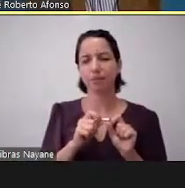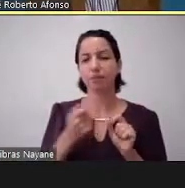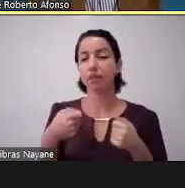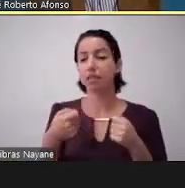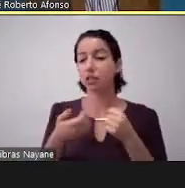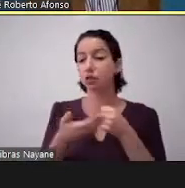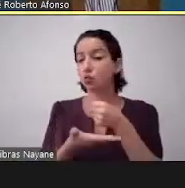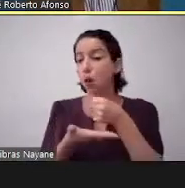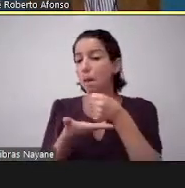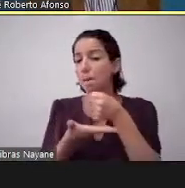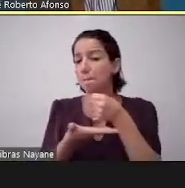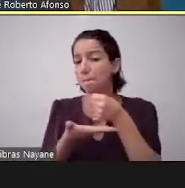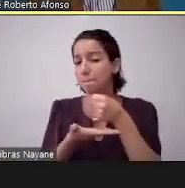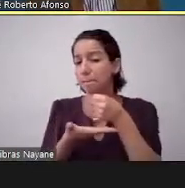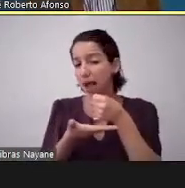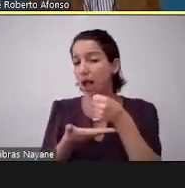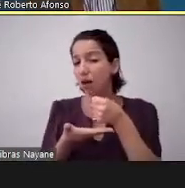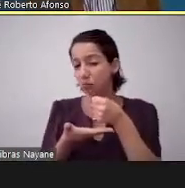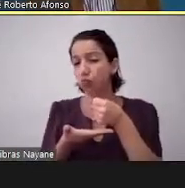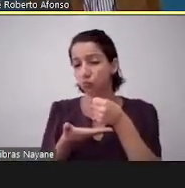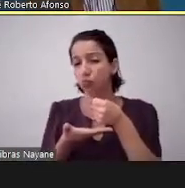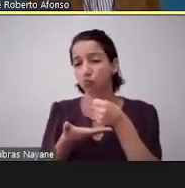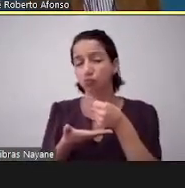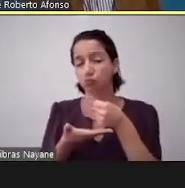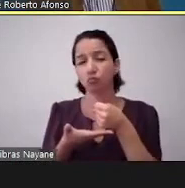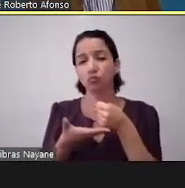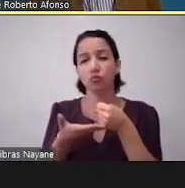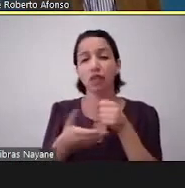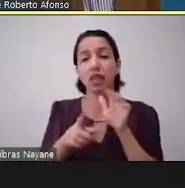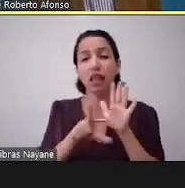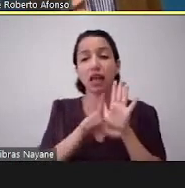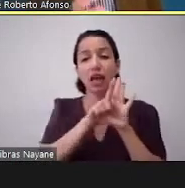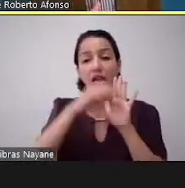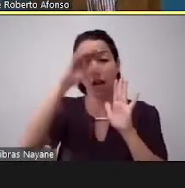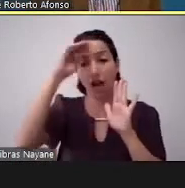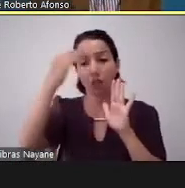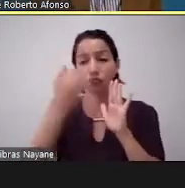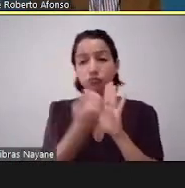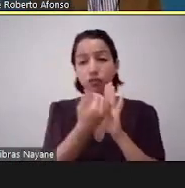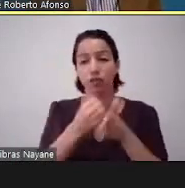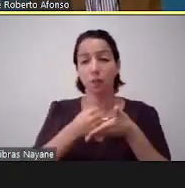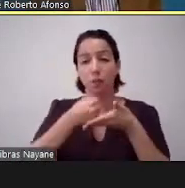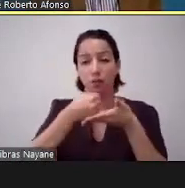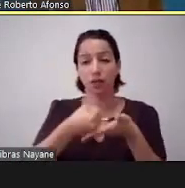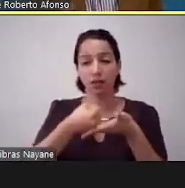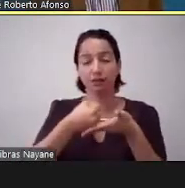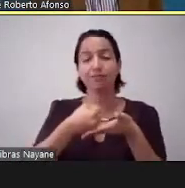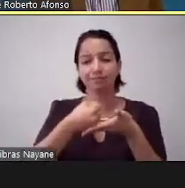So we need to know how to keep that